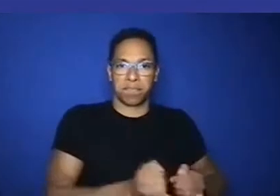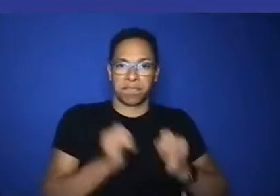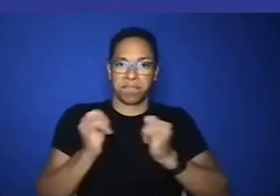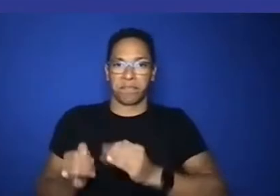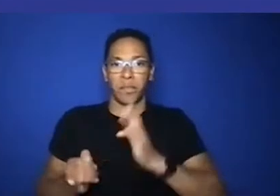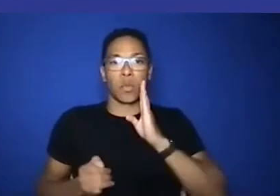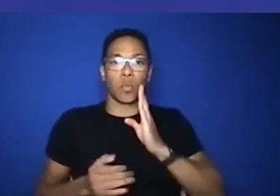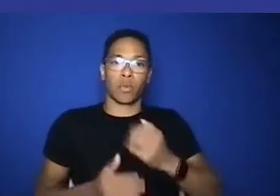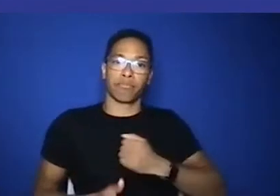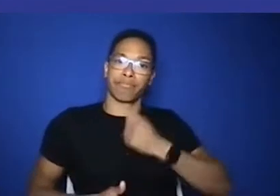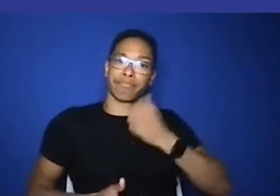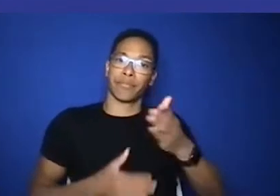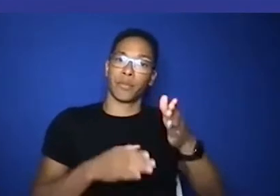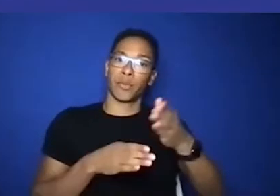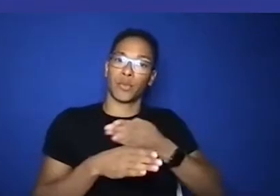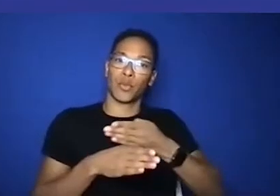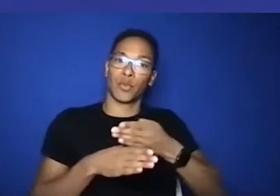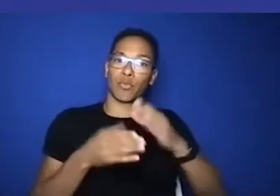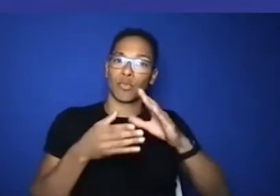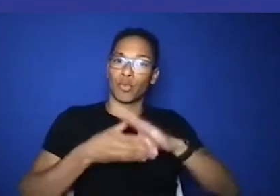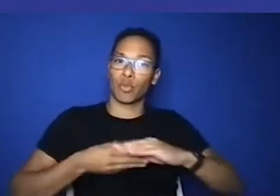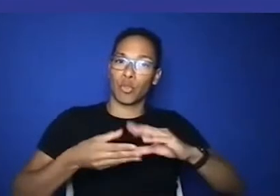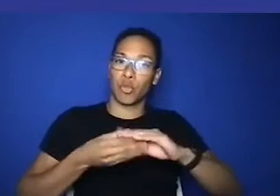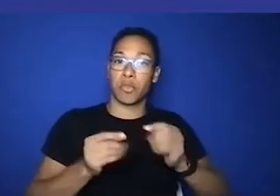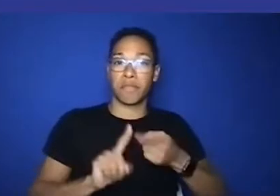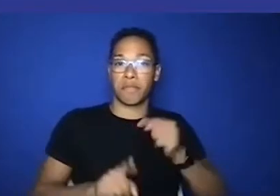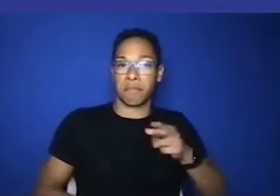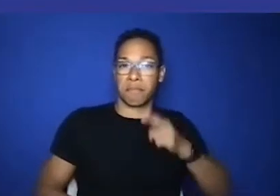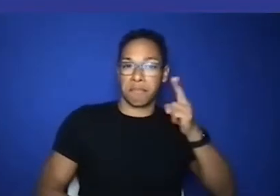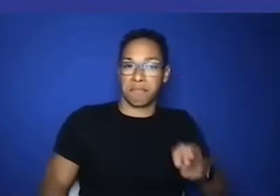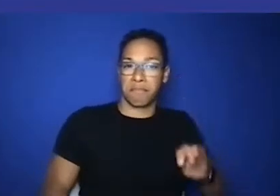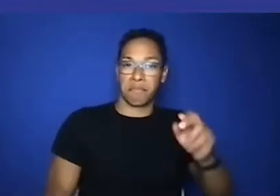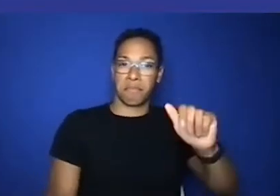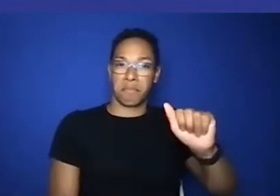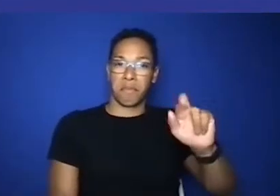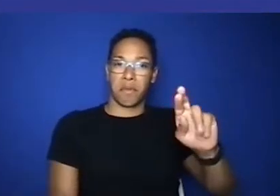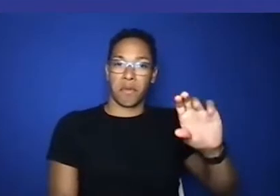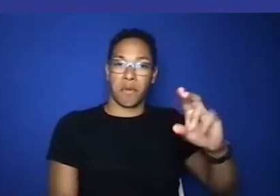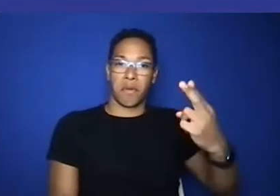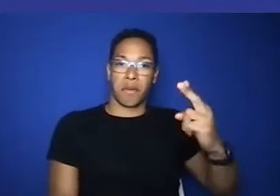archives. Jane, would you like to go first?